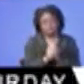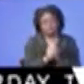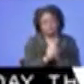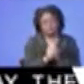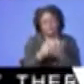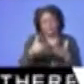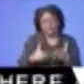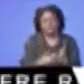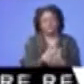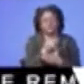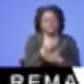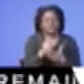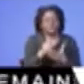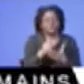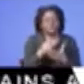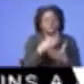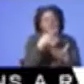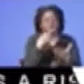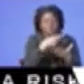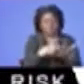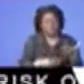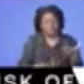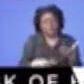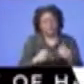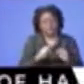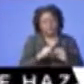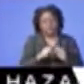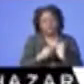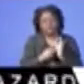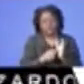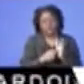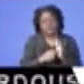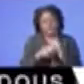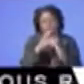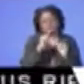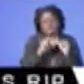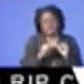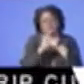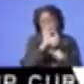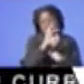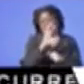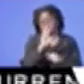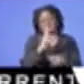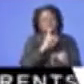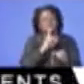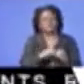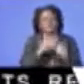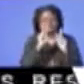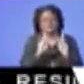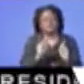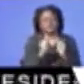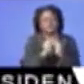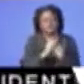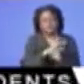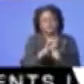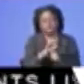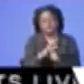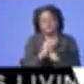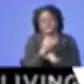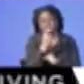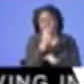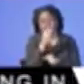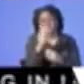on the latest COVID-19 dashboard showing there are still 96 confirmed cases in the Bahamas with 11 deaths. There have been 42